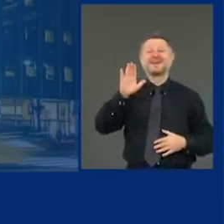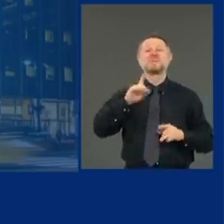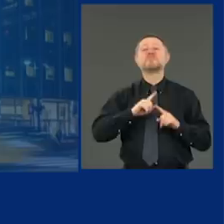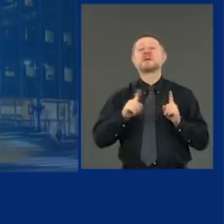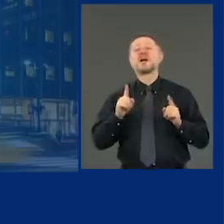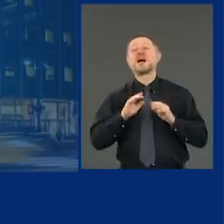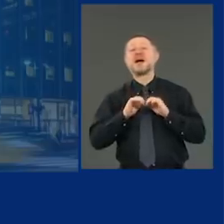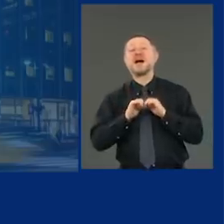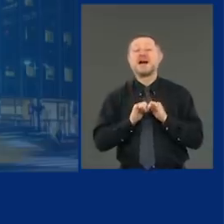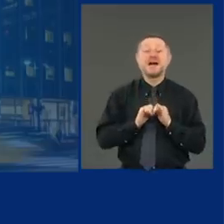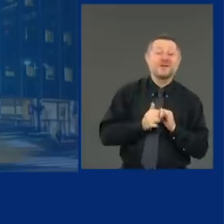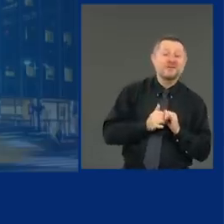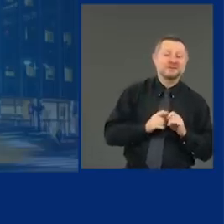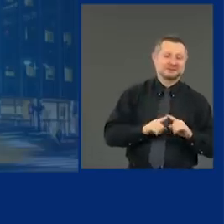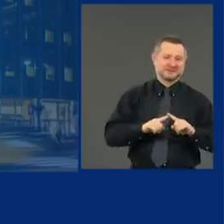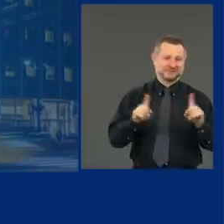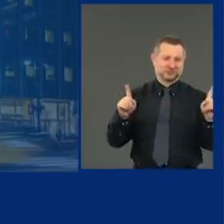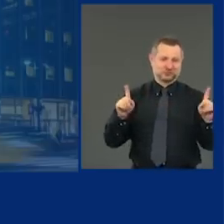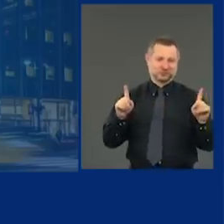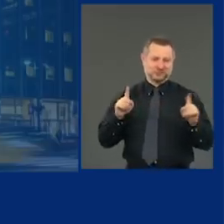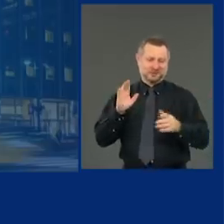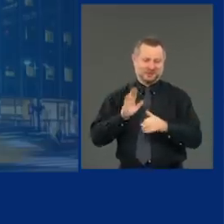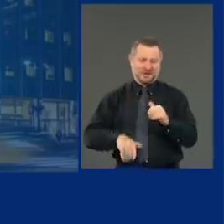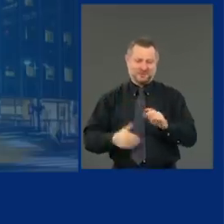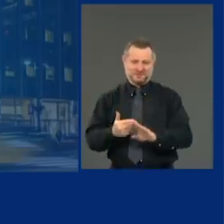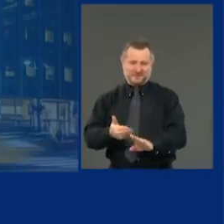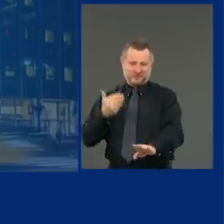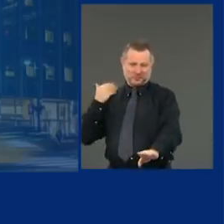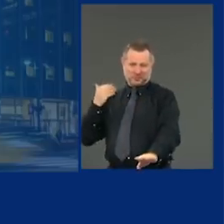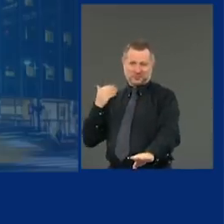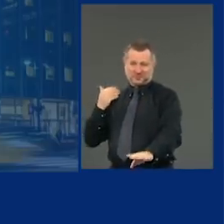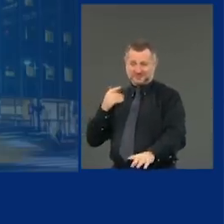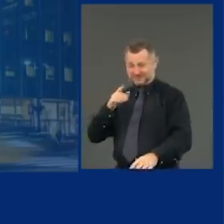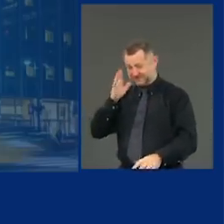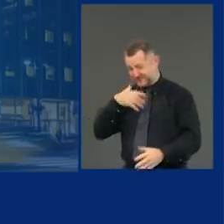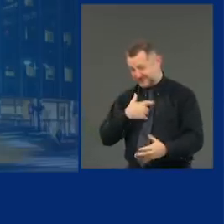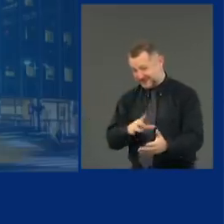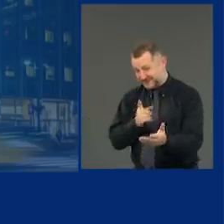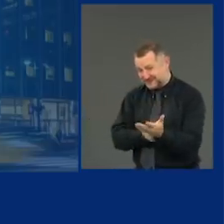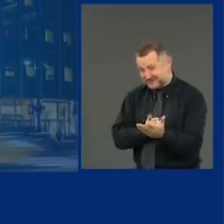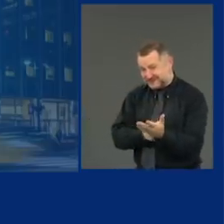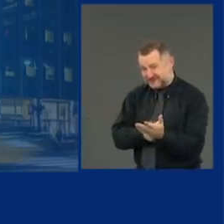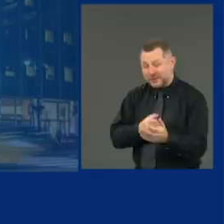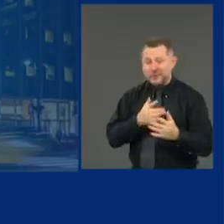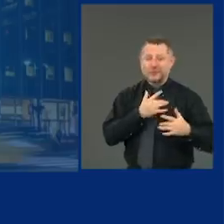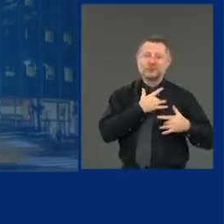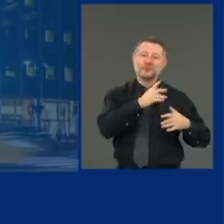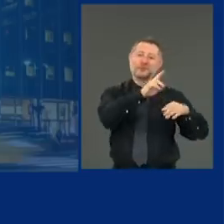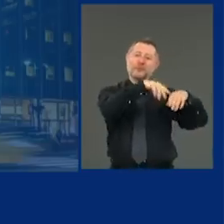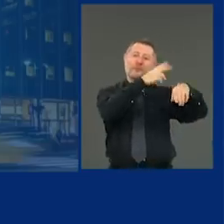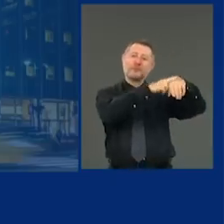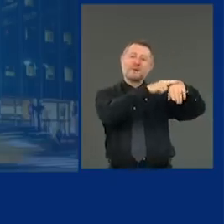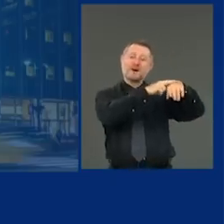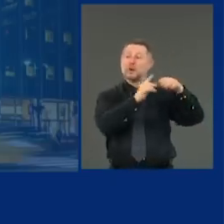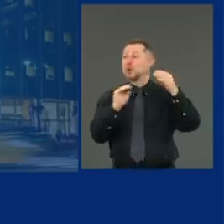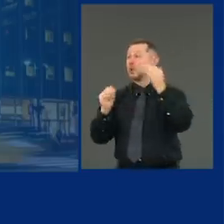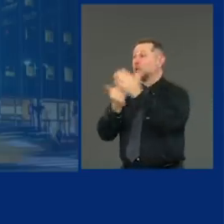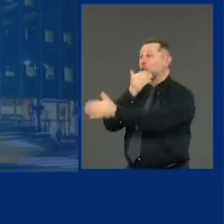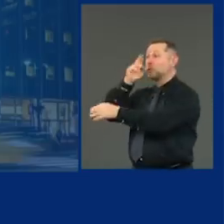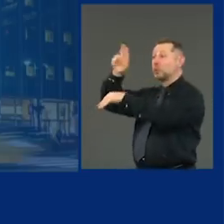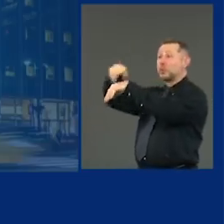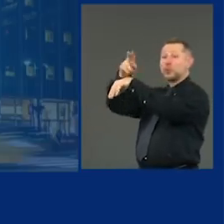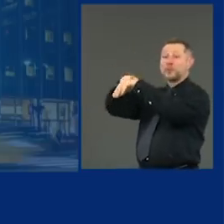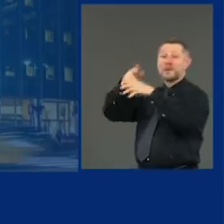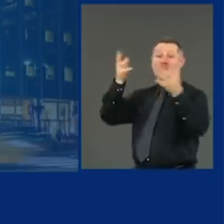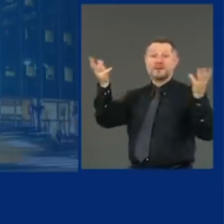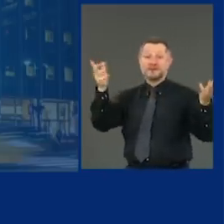back differently. We talk about the normal and the new normal. I think you're going to see the same thing with the economy. I don't think it comes